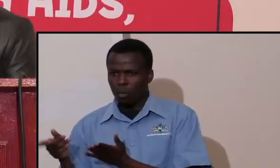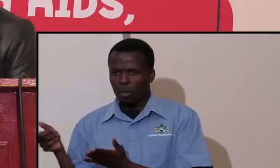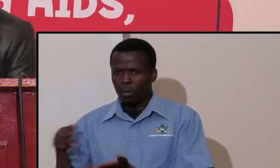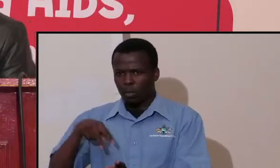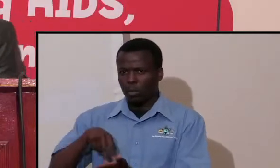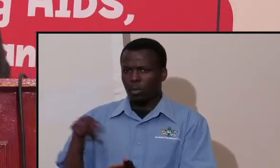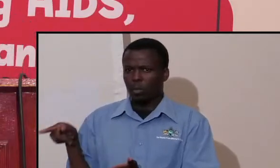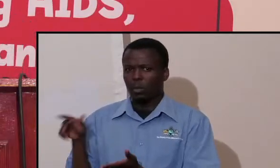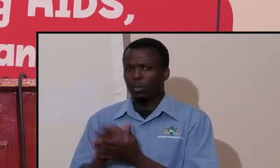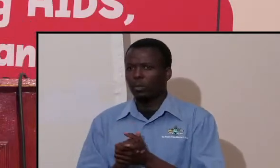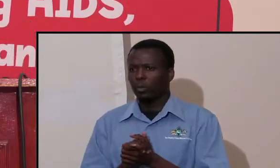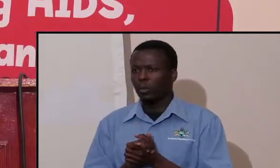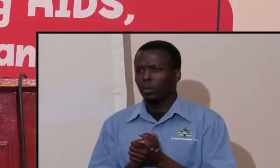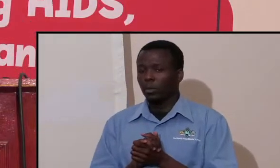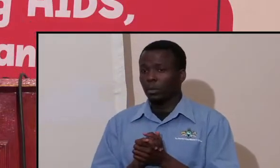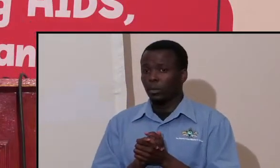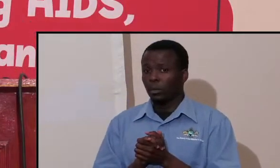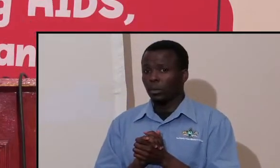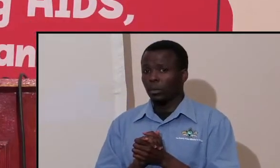Nomalungelo.